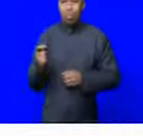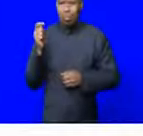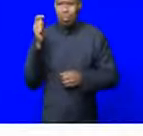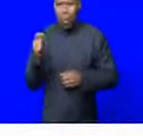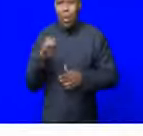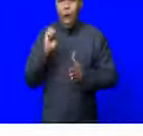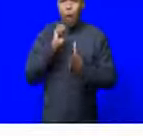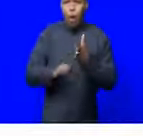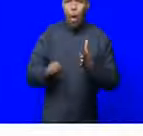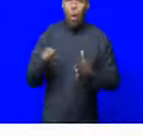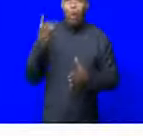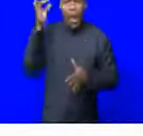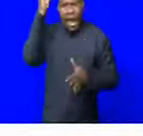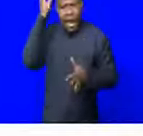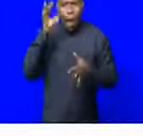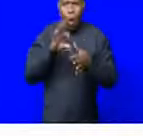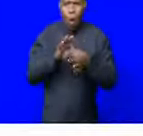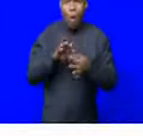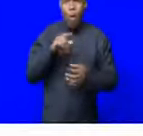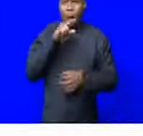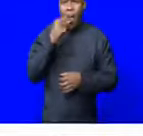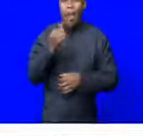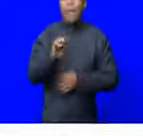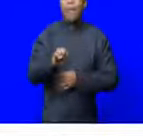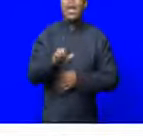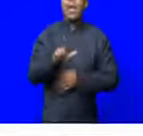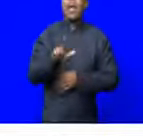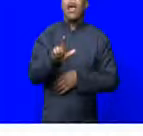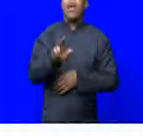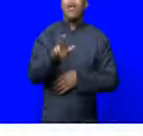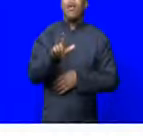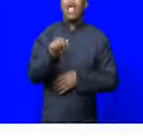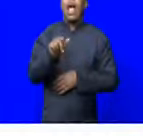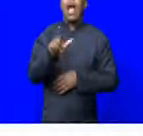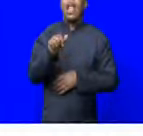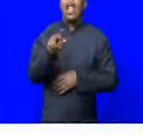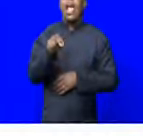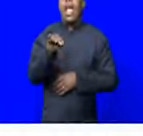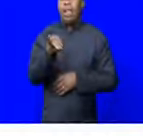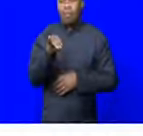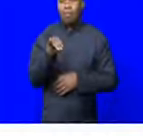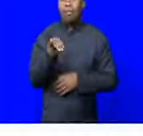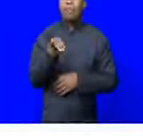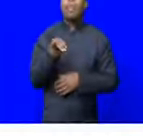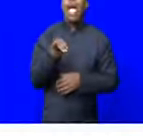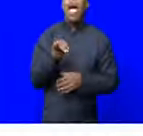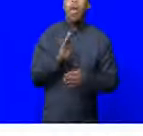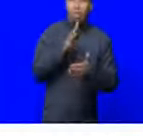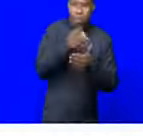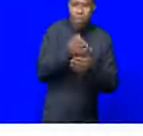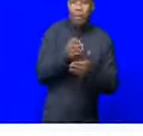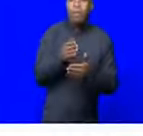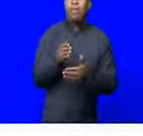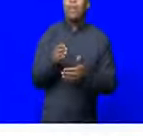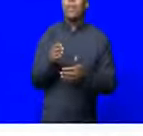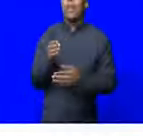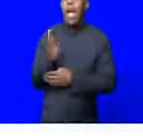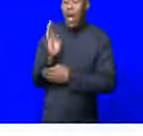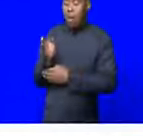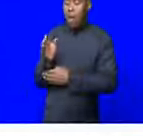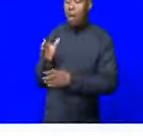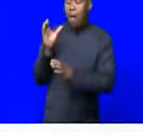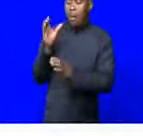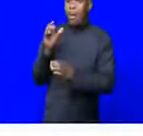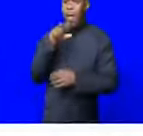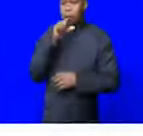the way to Manzana Reed Bed, where they cut the reed. This is a regiment of young girls aged between 3 to